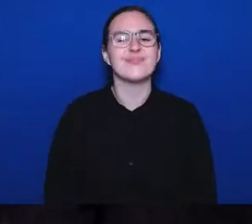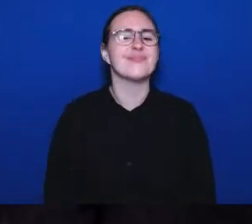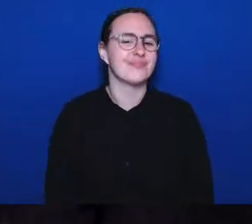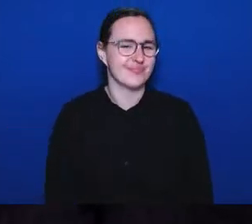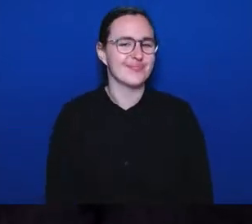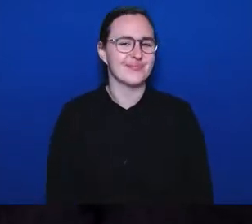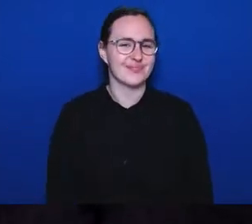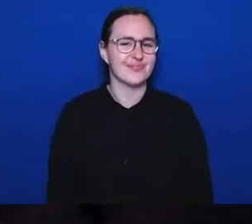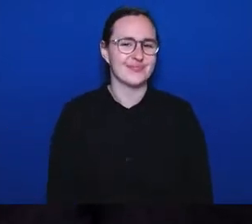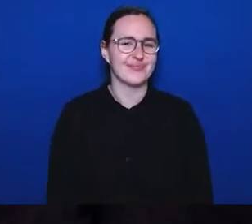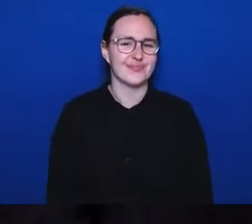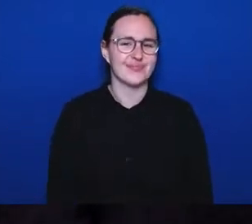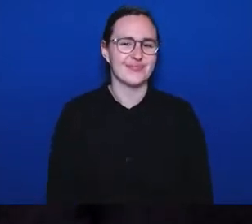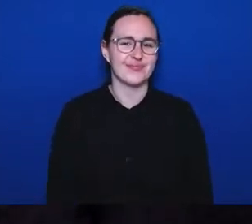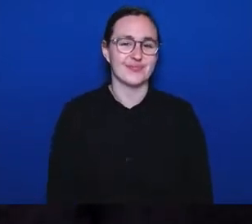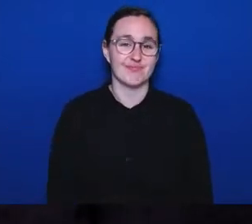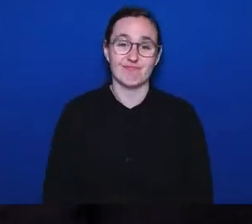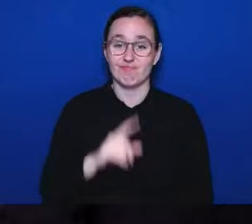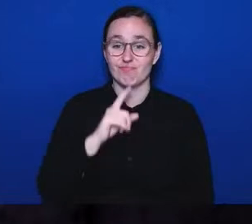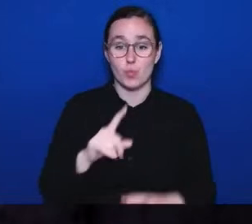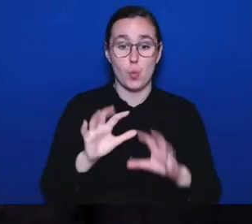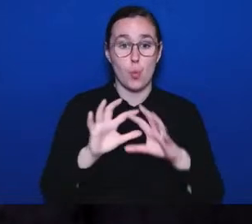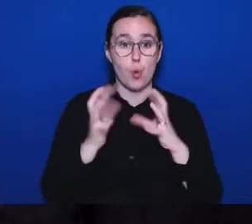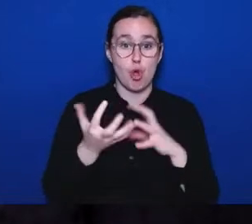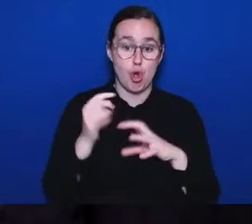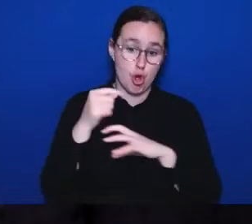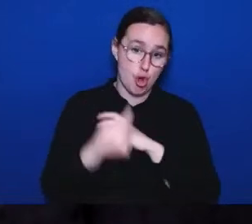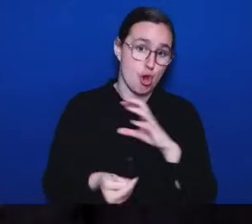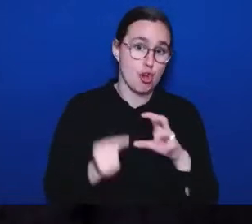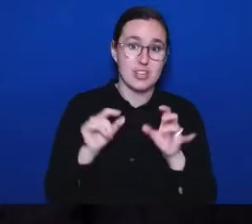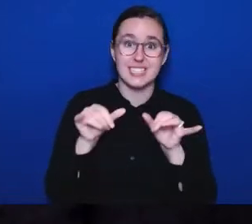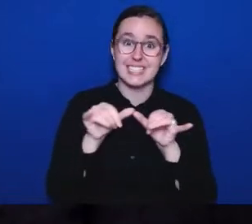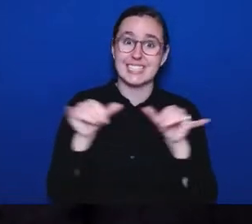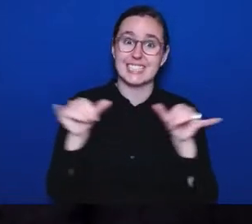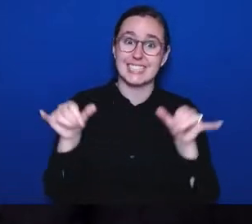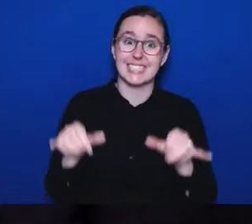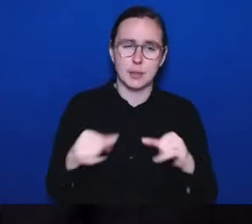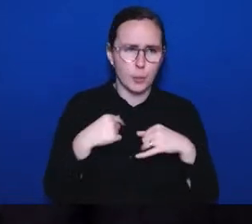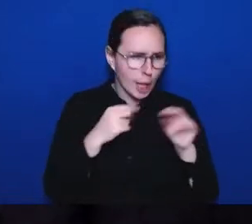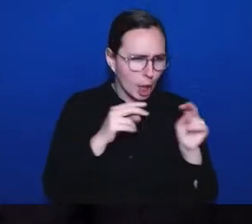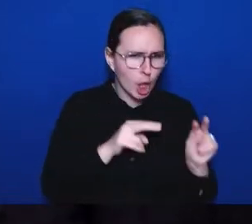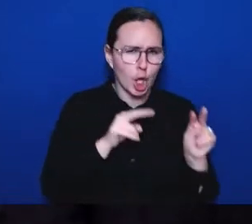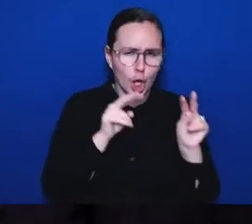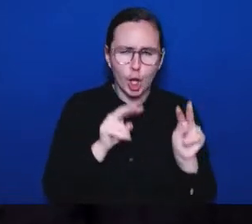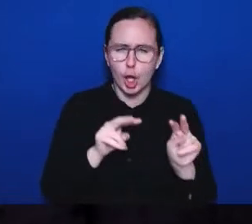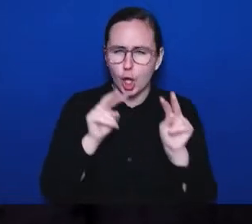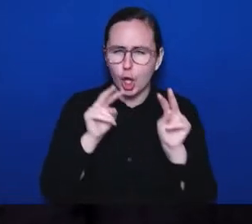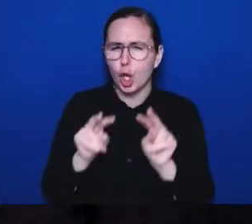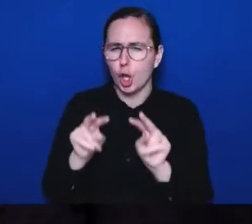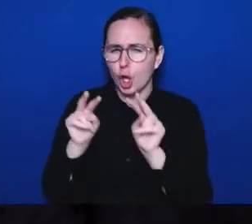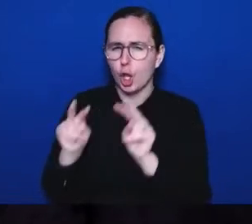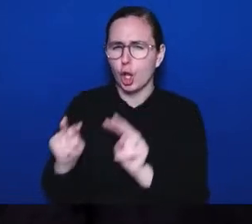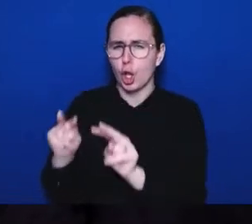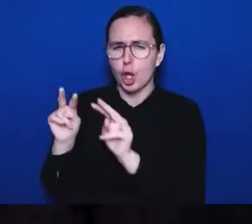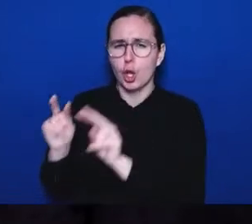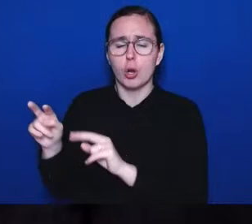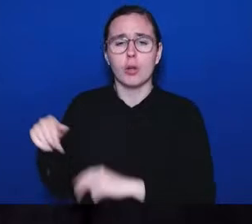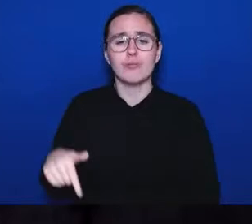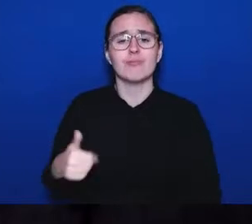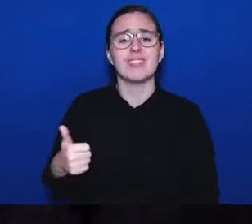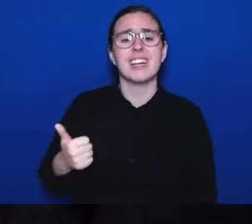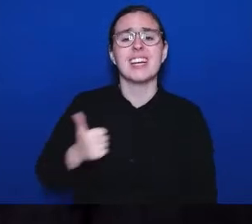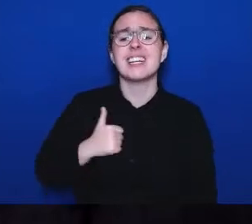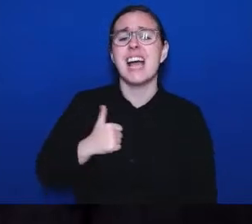especially primary care healthcare systems and the evaluation of them, and we've got in Canada, obviously, all of our research and healthcare